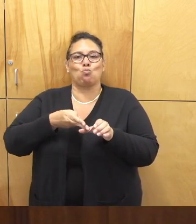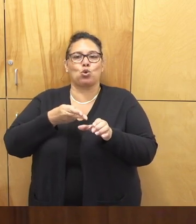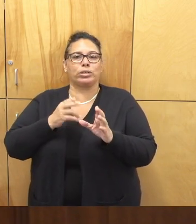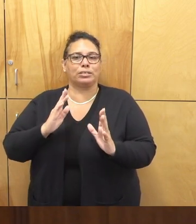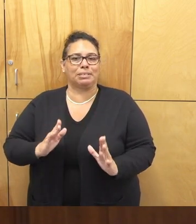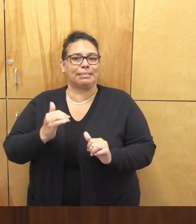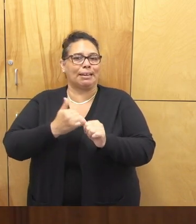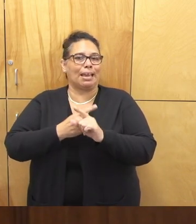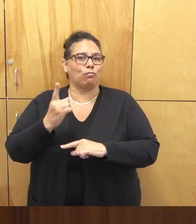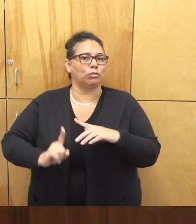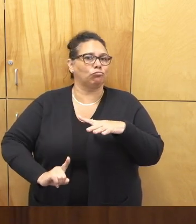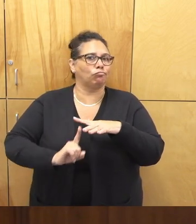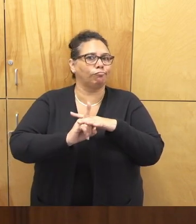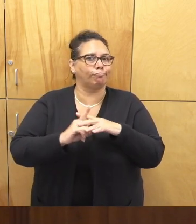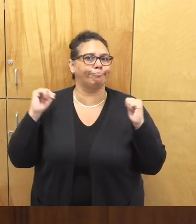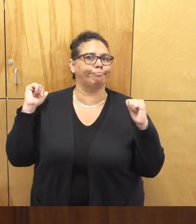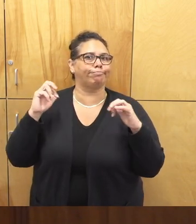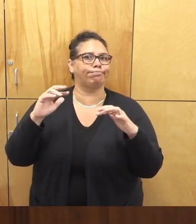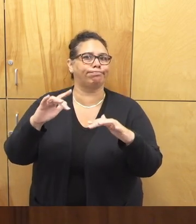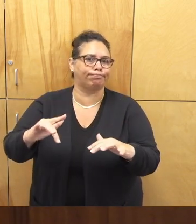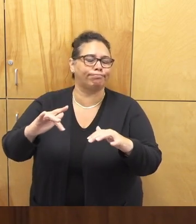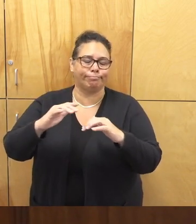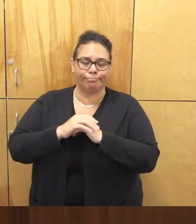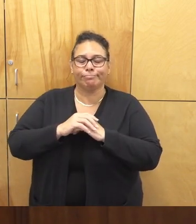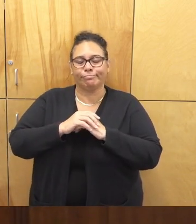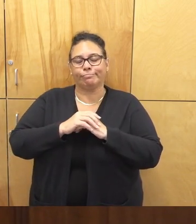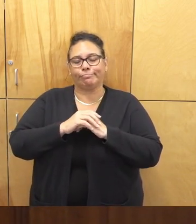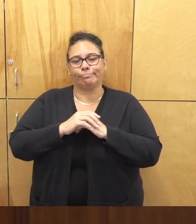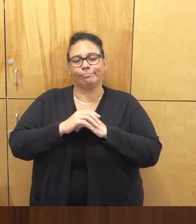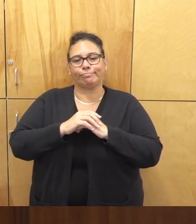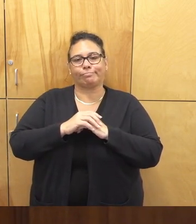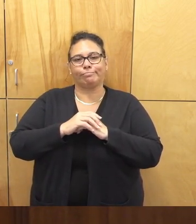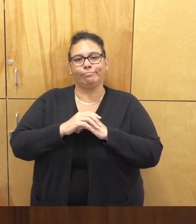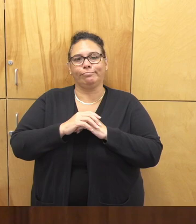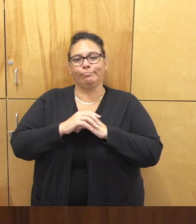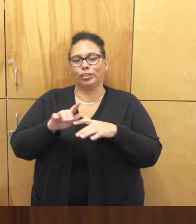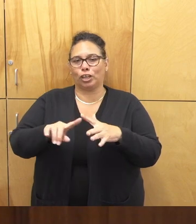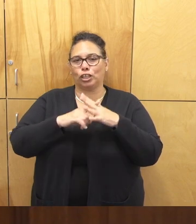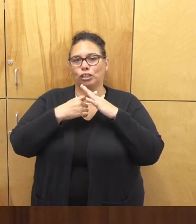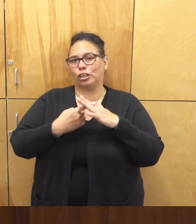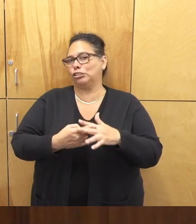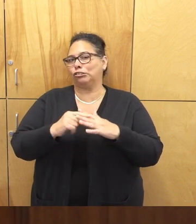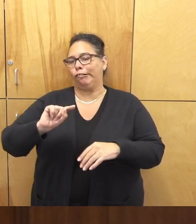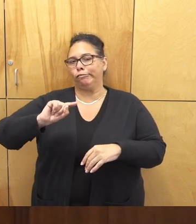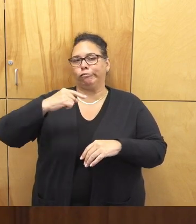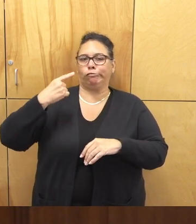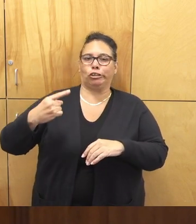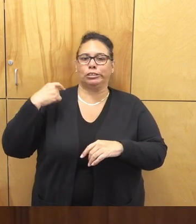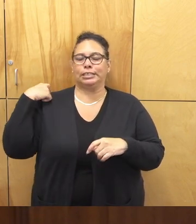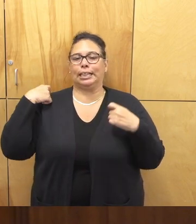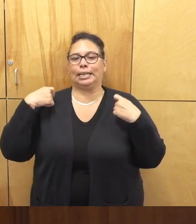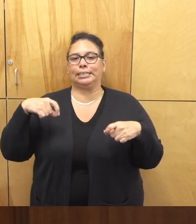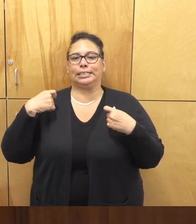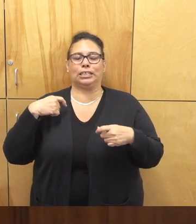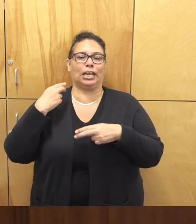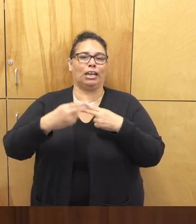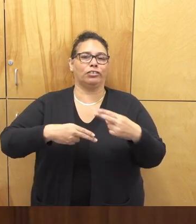and to everyone that came out to essentially launch our inaugural Latino Heritage